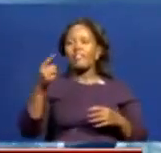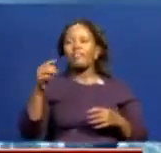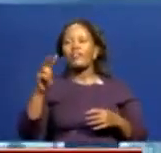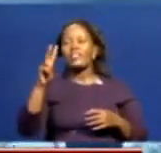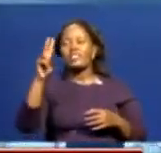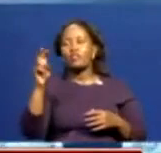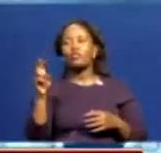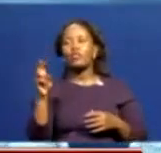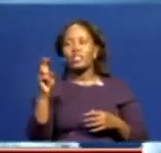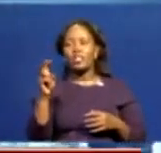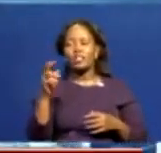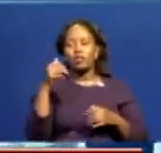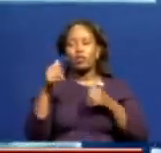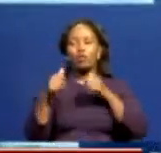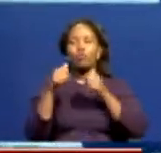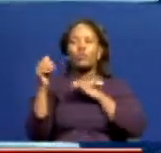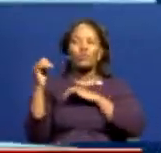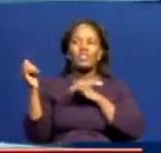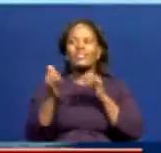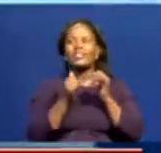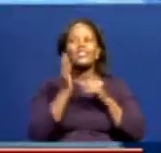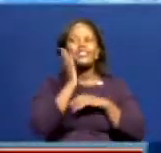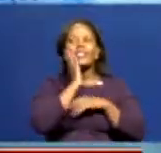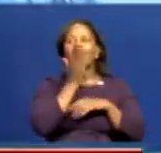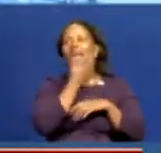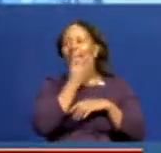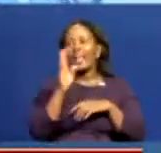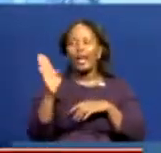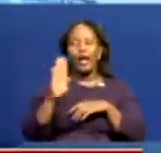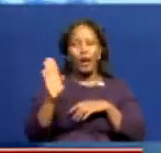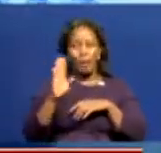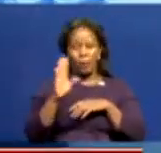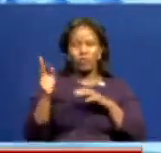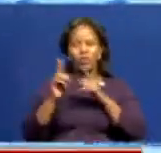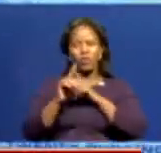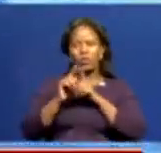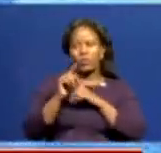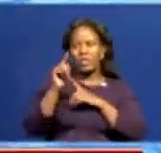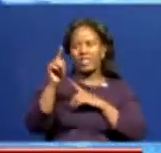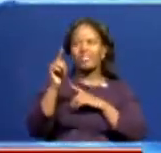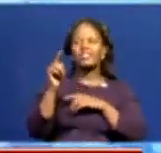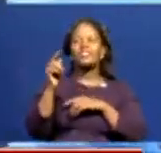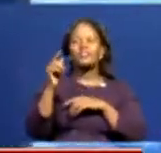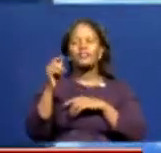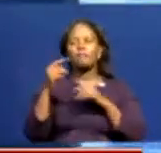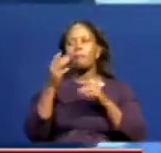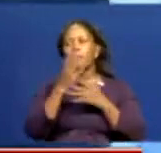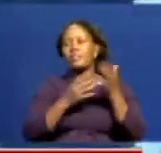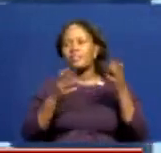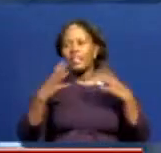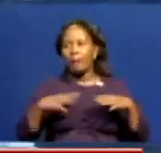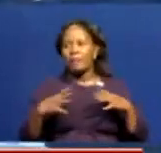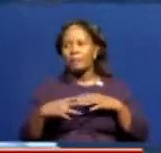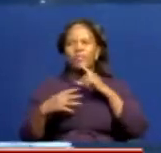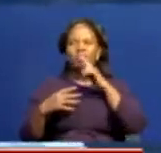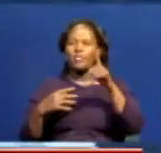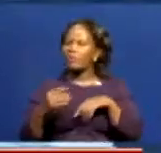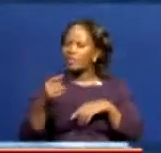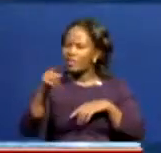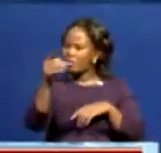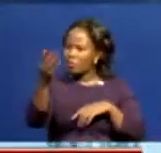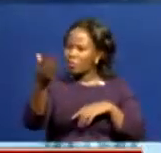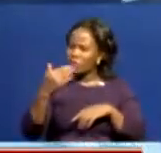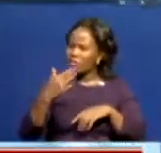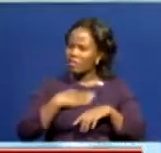was produced was blue in color, and that term has stayed on as slang. You'll hear people telling you that, give me a blue.